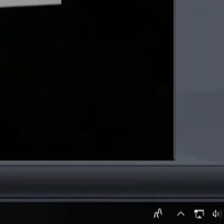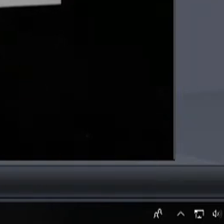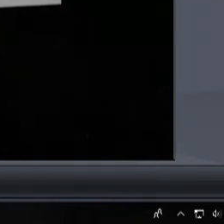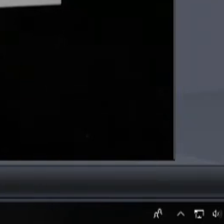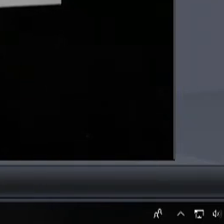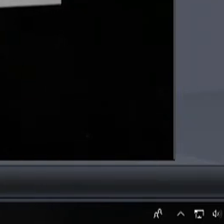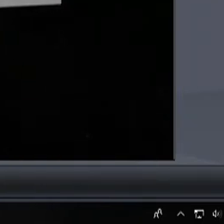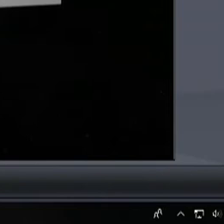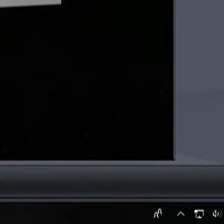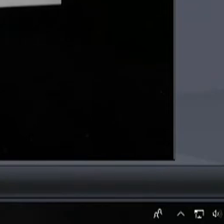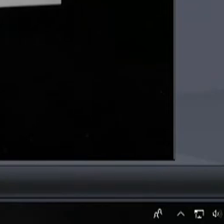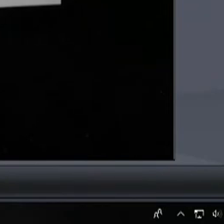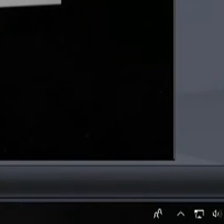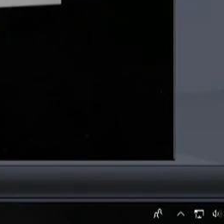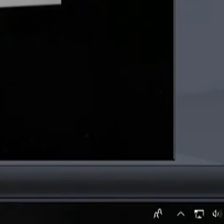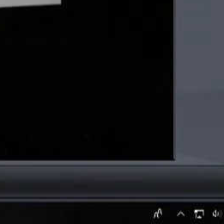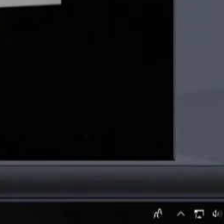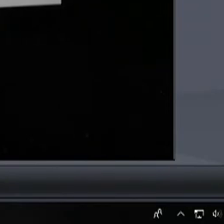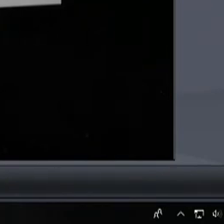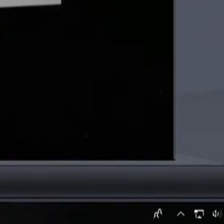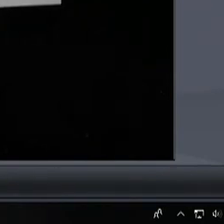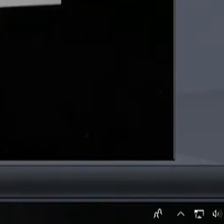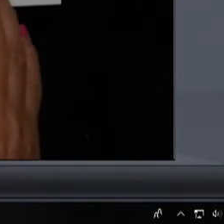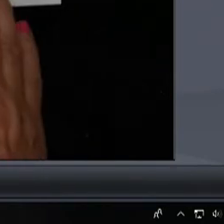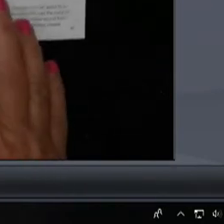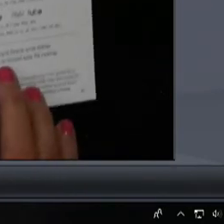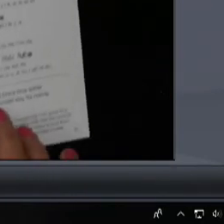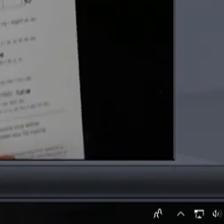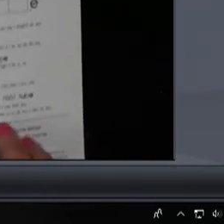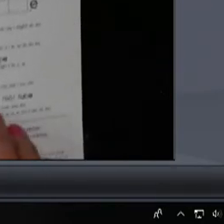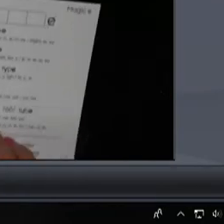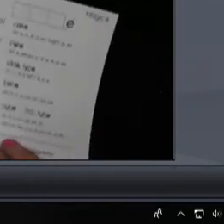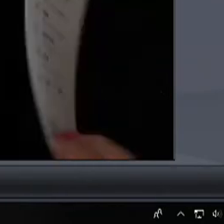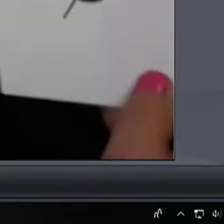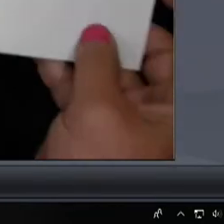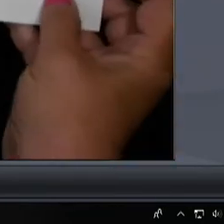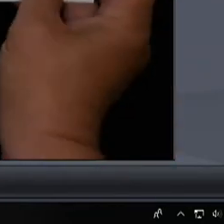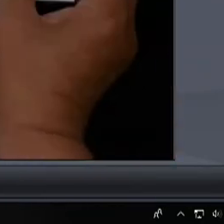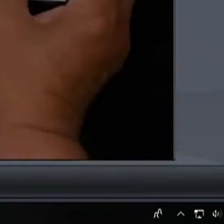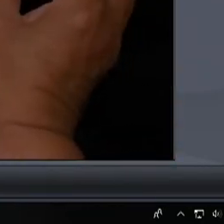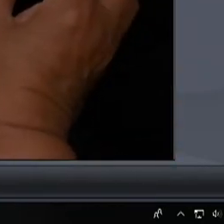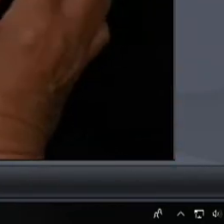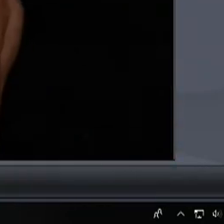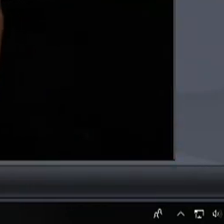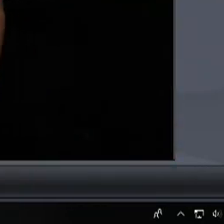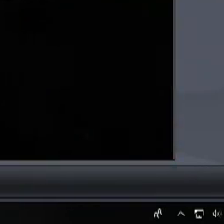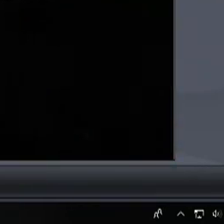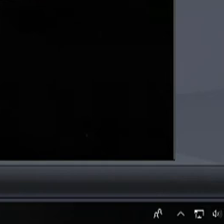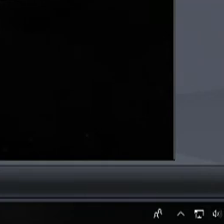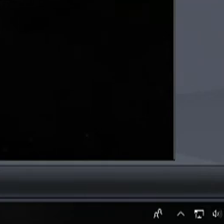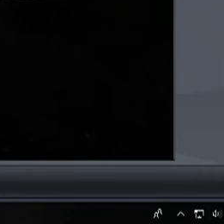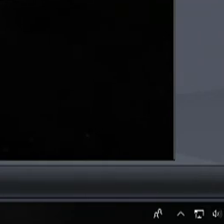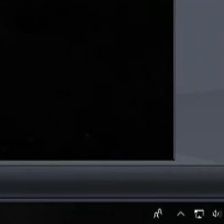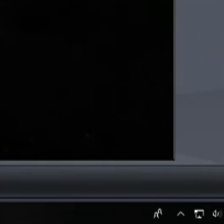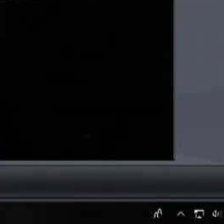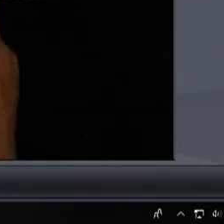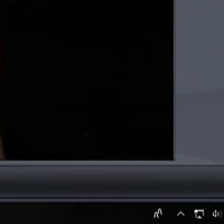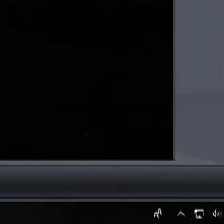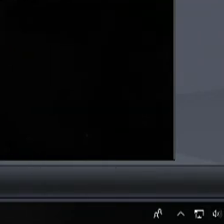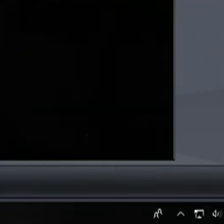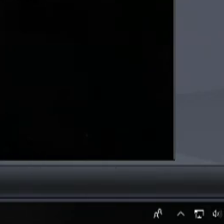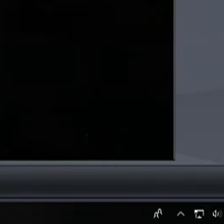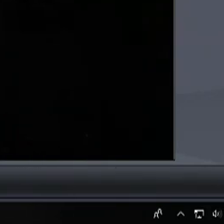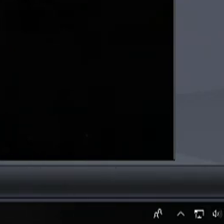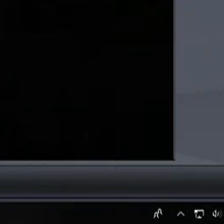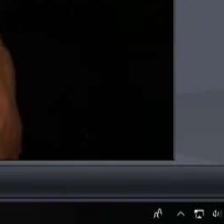We have this particular word, and the kid says bass. And if you turn the E over, you can say, why can